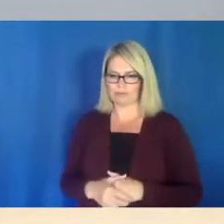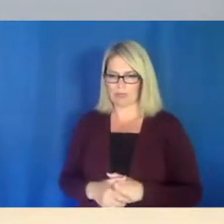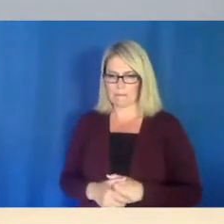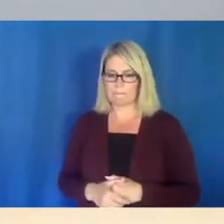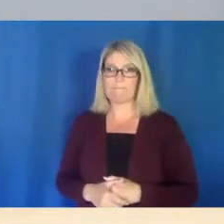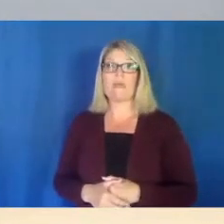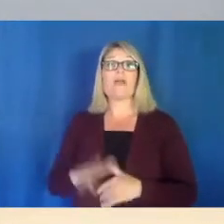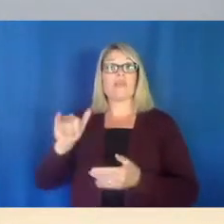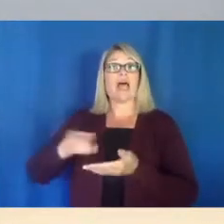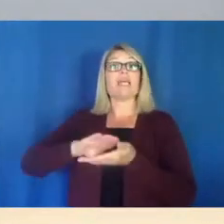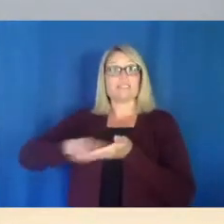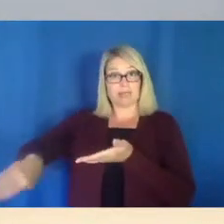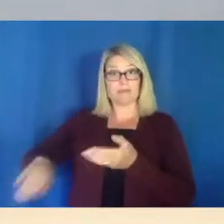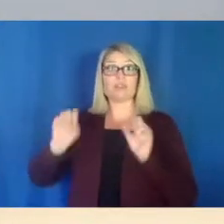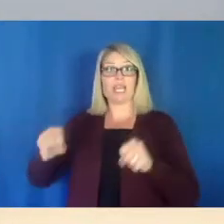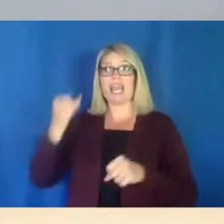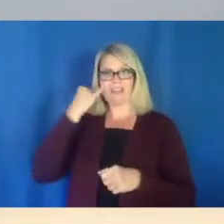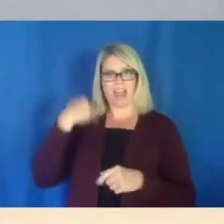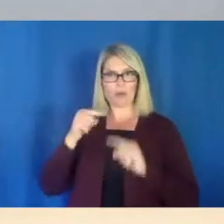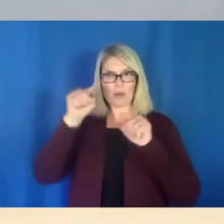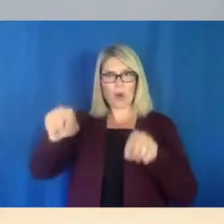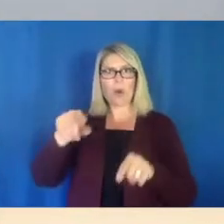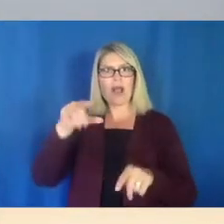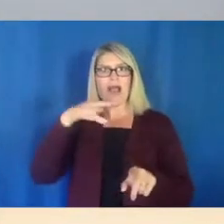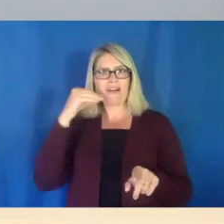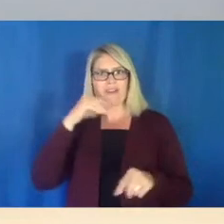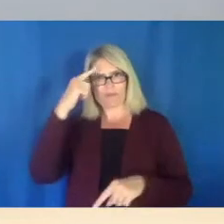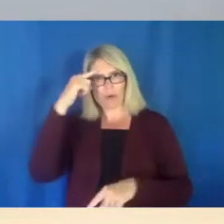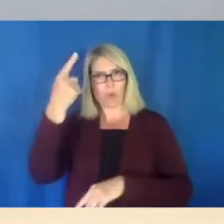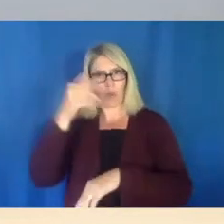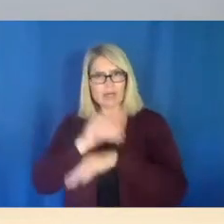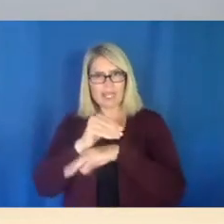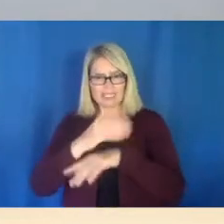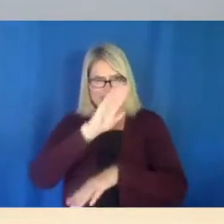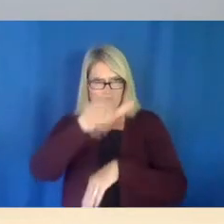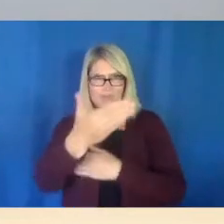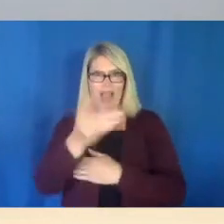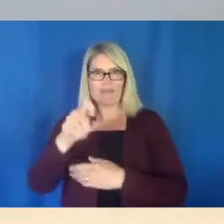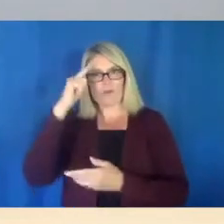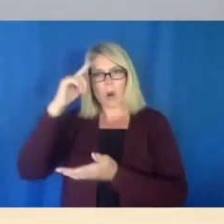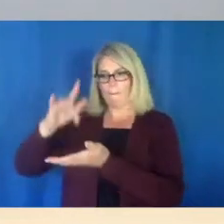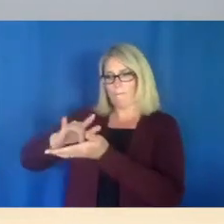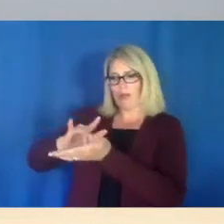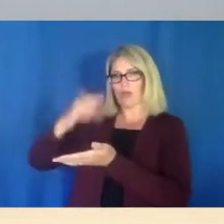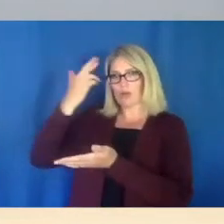be granted in situations where it's necessary for an individual to stay overnight for a medical appointment.